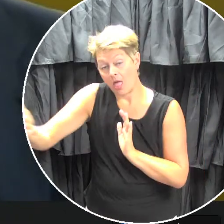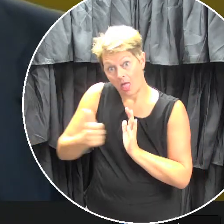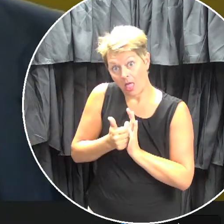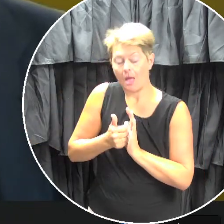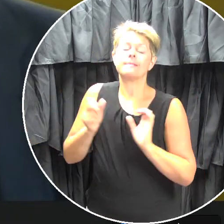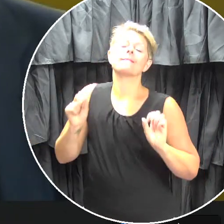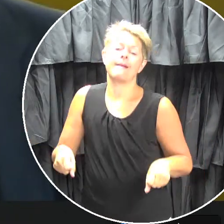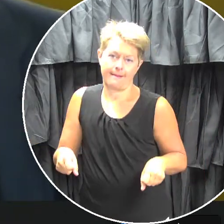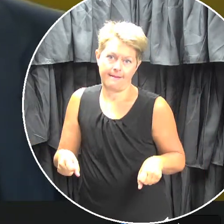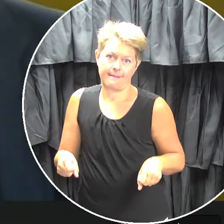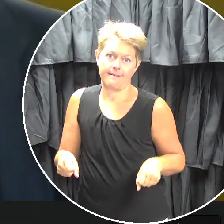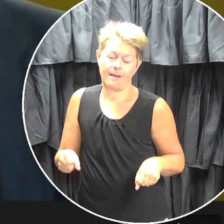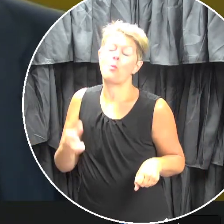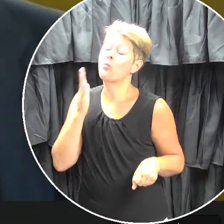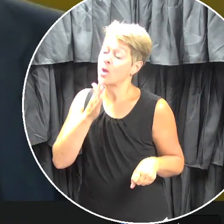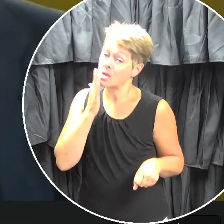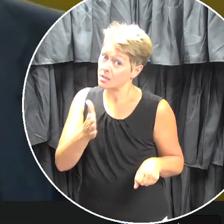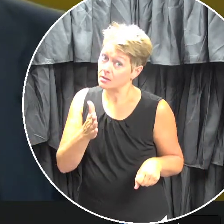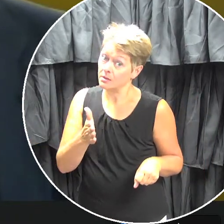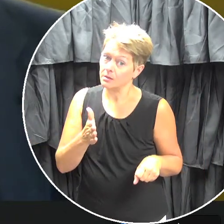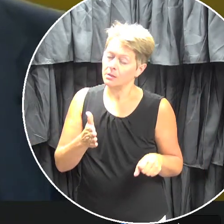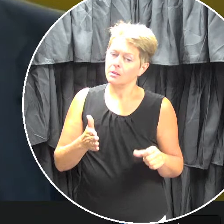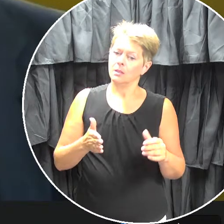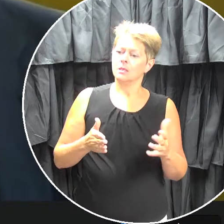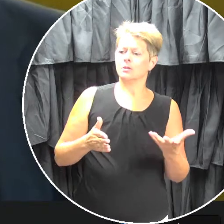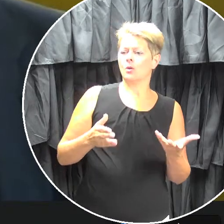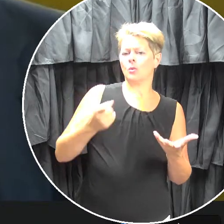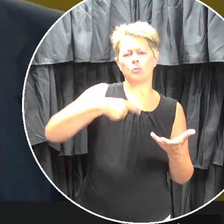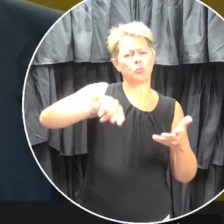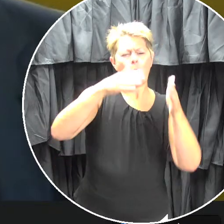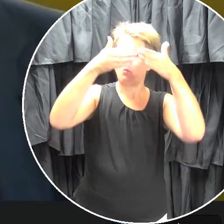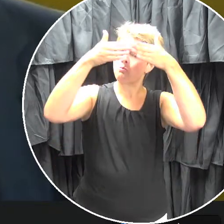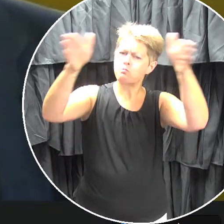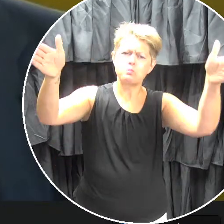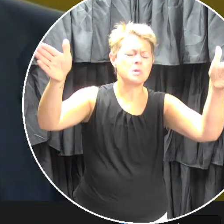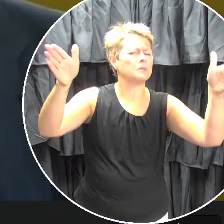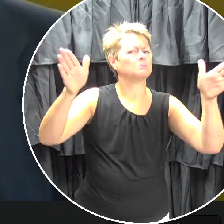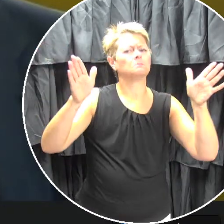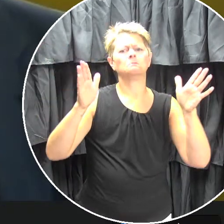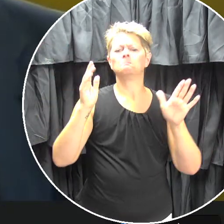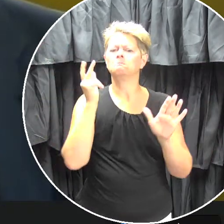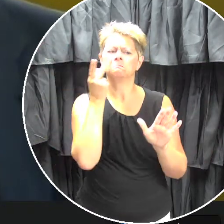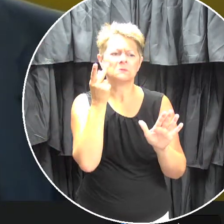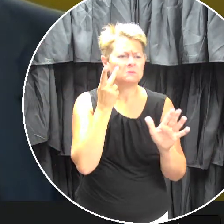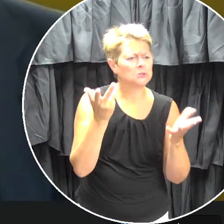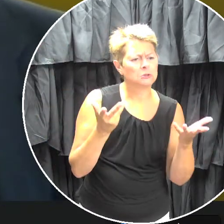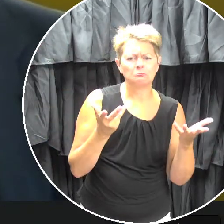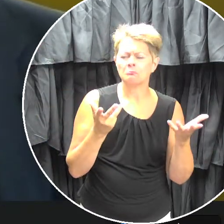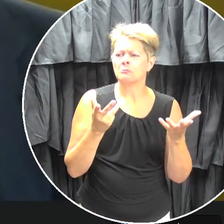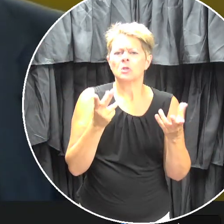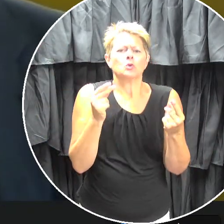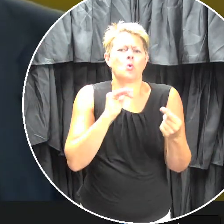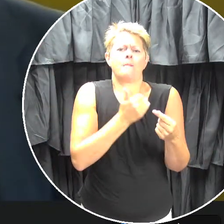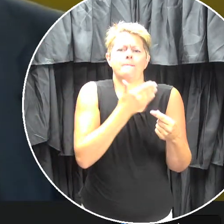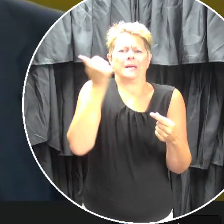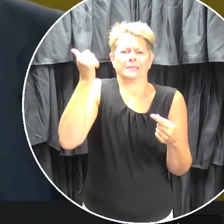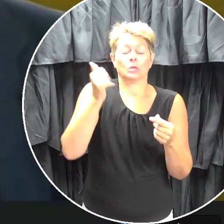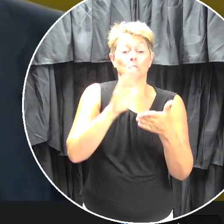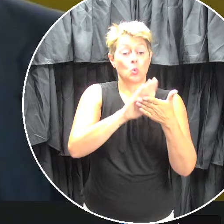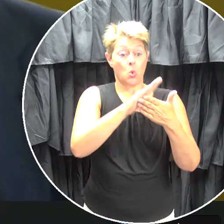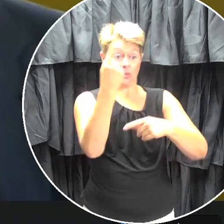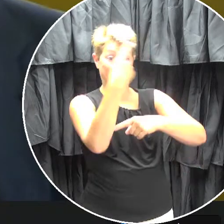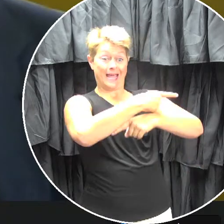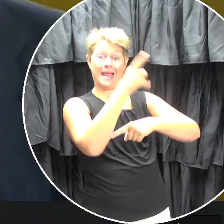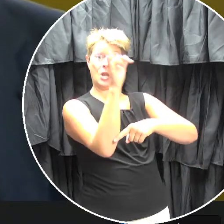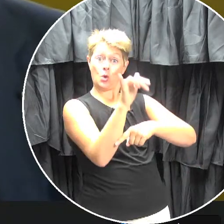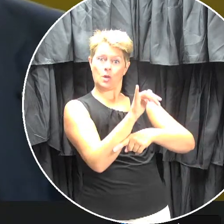to drill into this as much detail as possible and try to alleviate things. But the school day is structured as the school day, and we